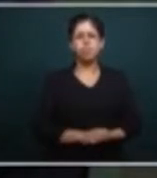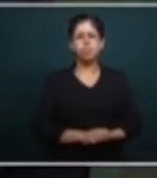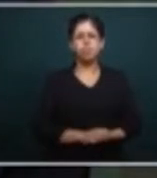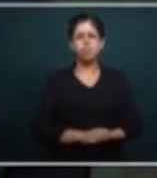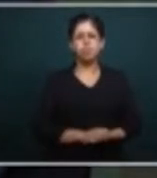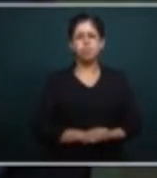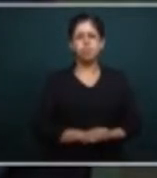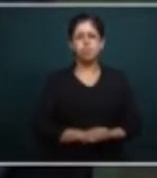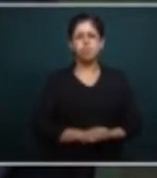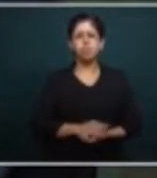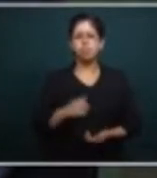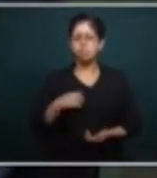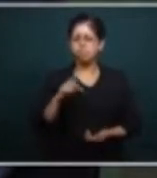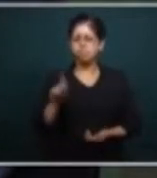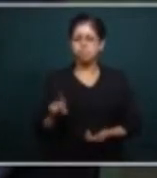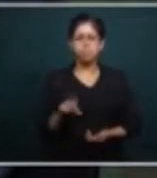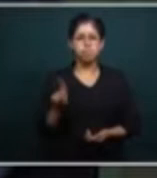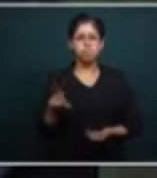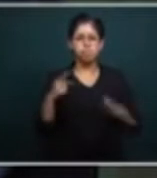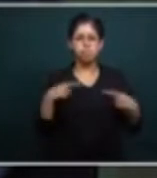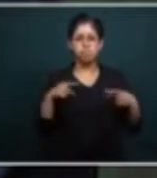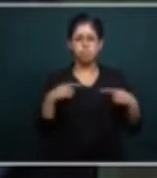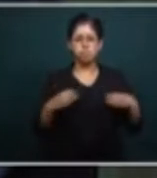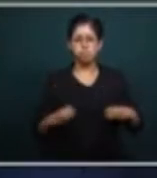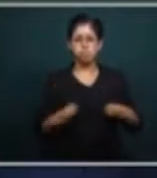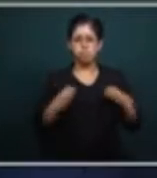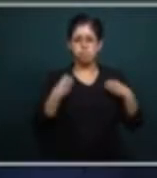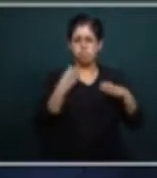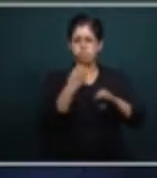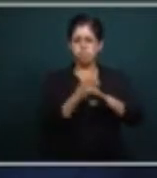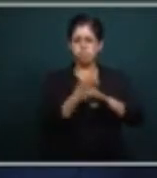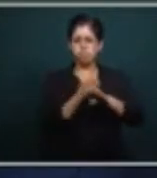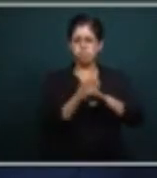is the people of the U.S.